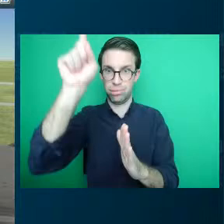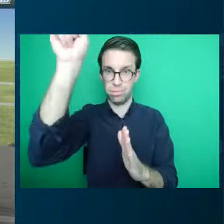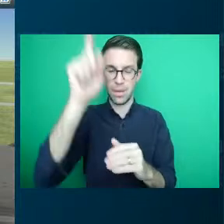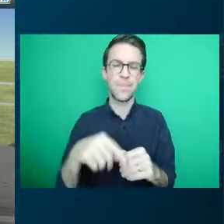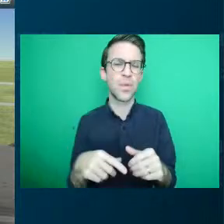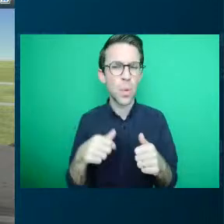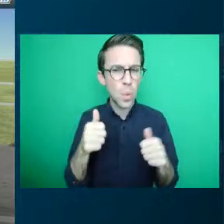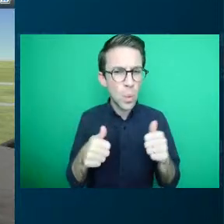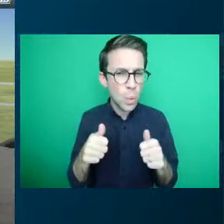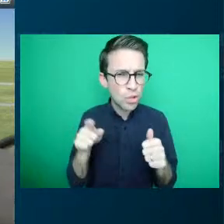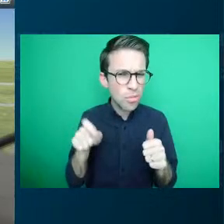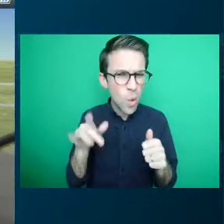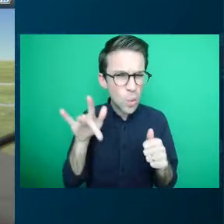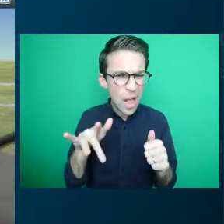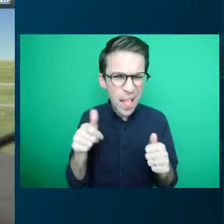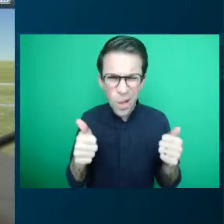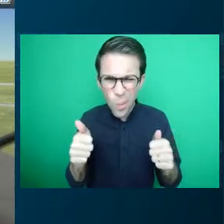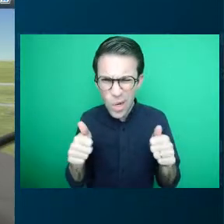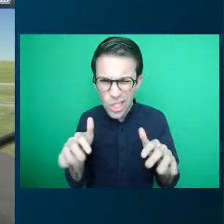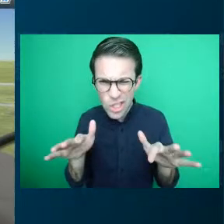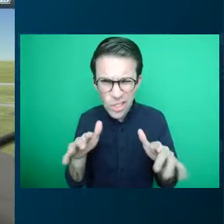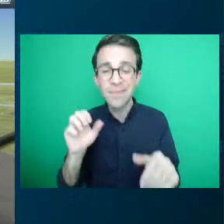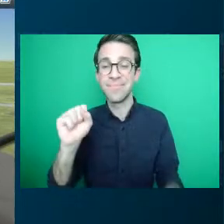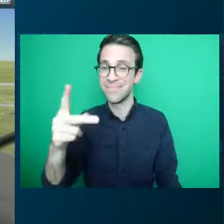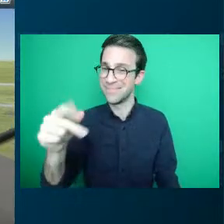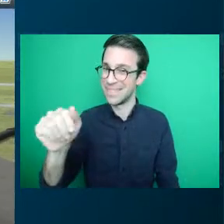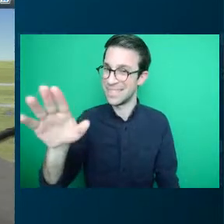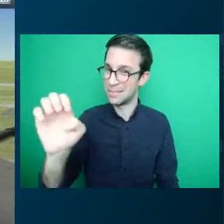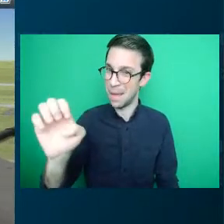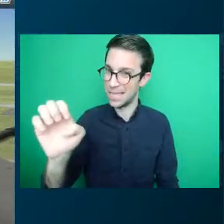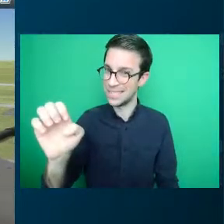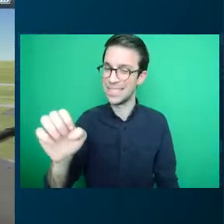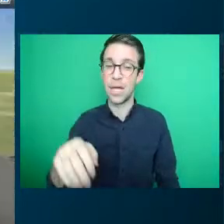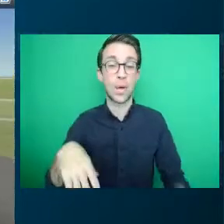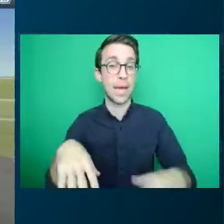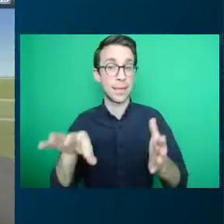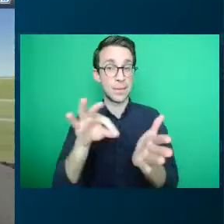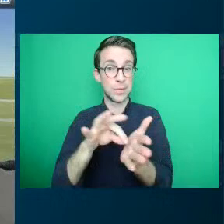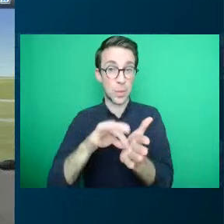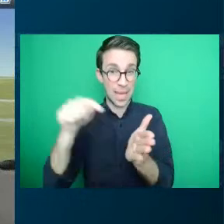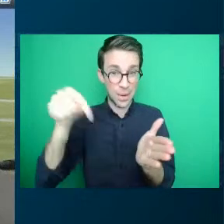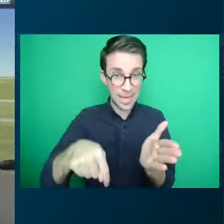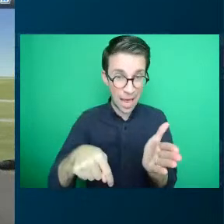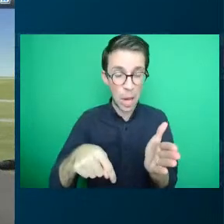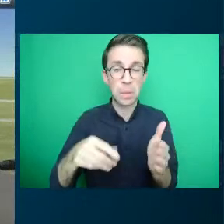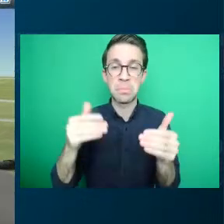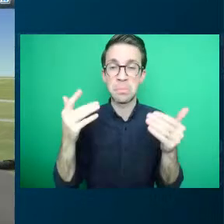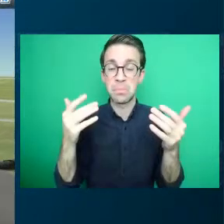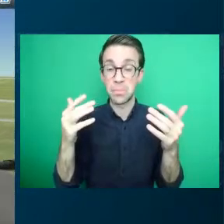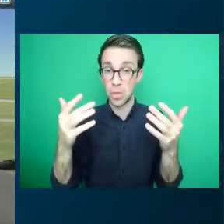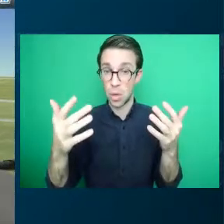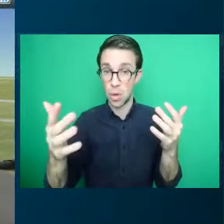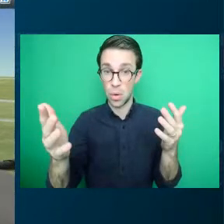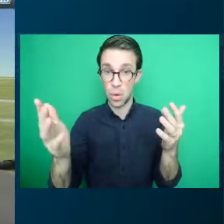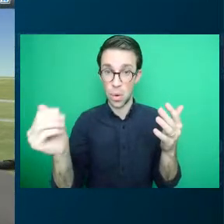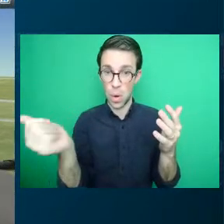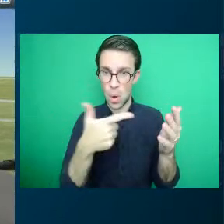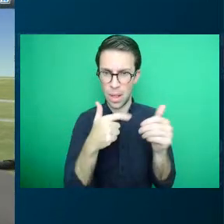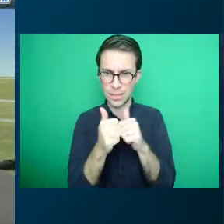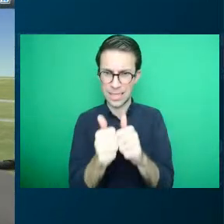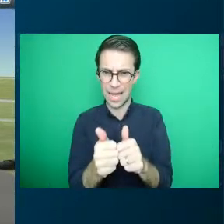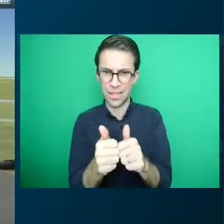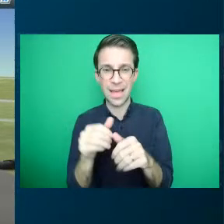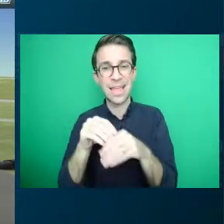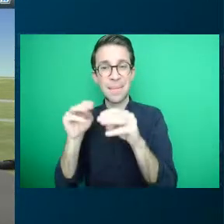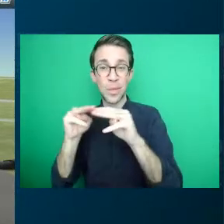hit again? I was supposed to hit the space bar. We'll do a countdown, we'll hit the space bar and see how this goes. So count it down. I mean, I guess in the museum it's